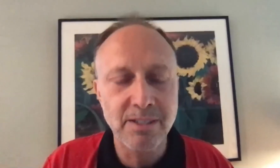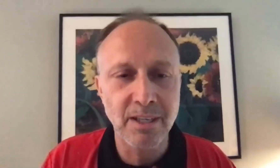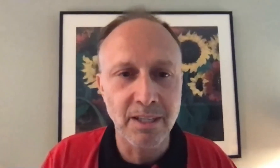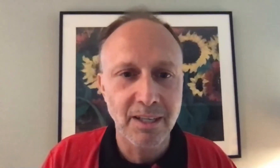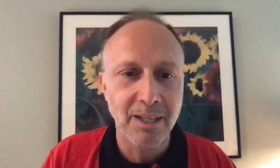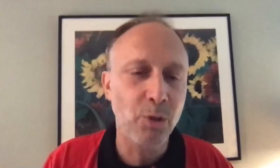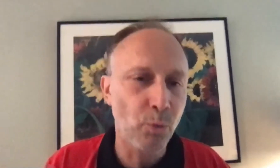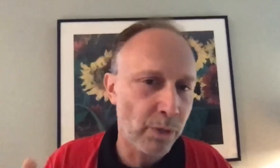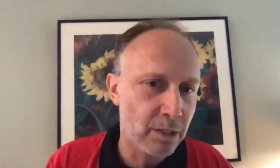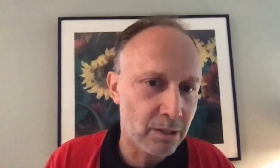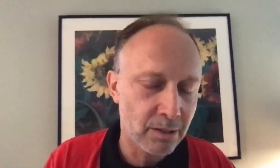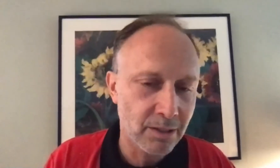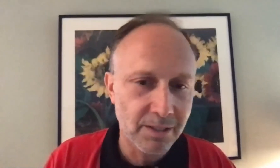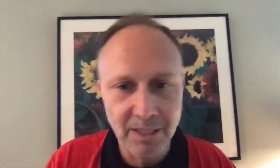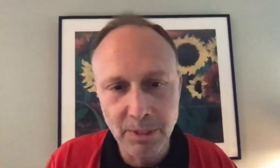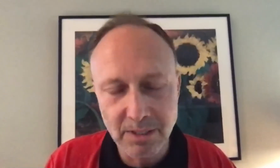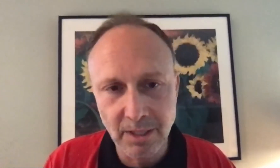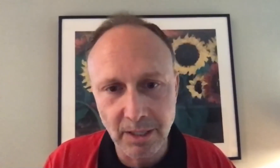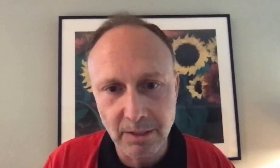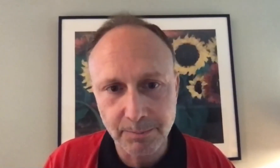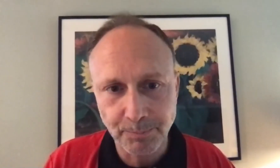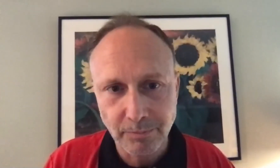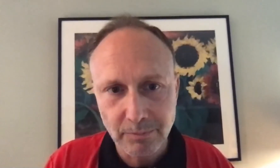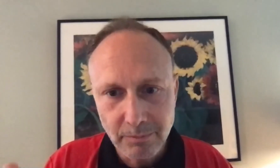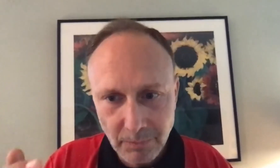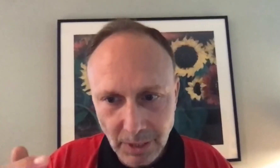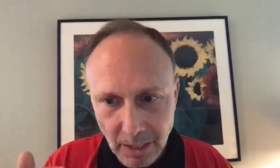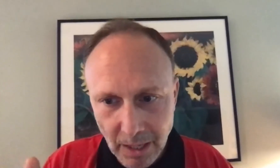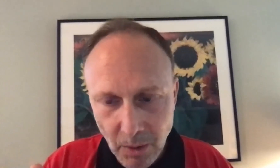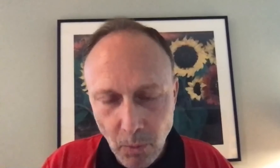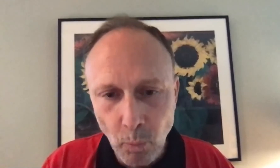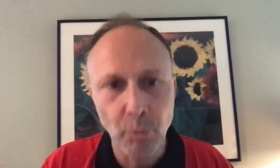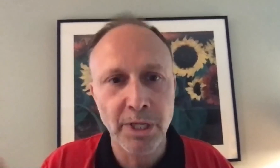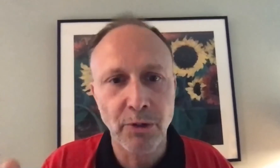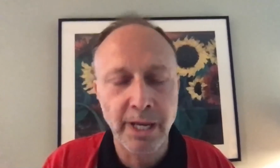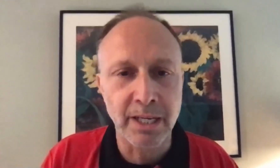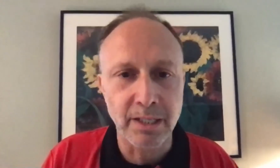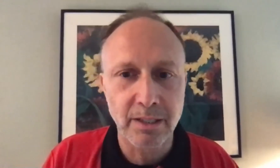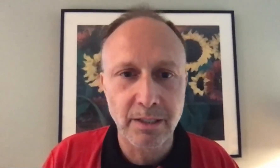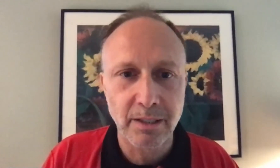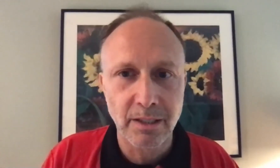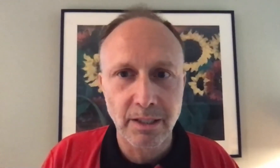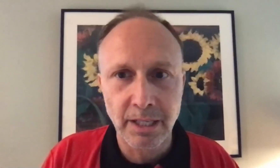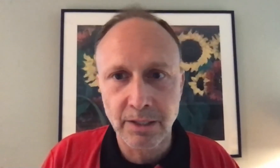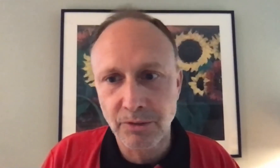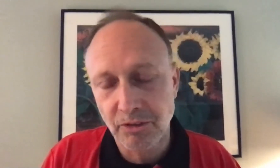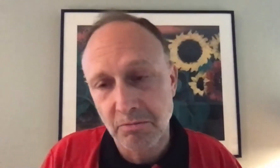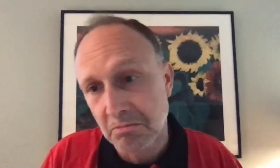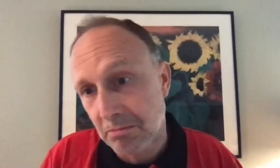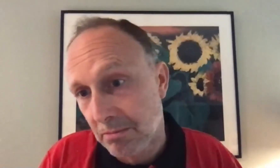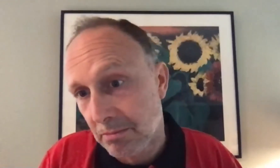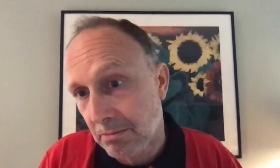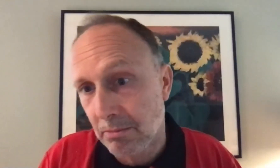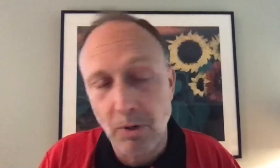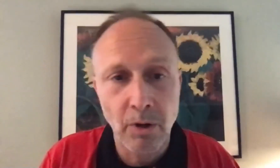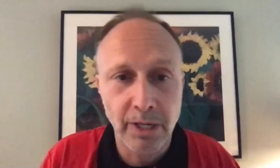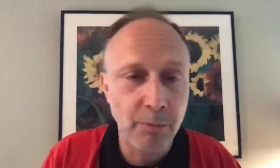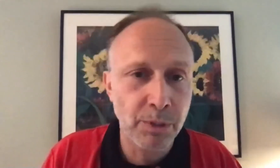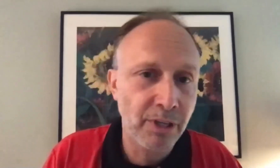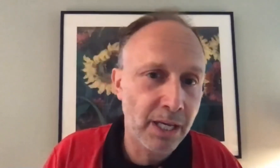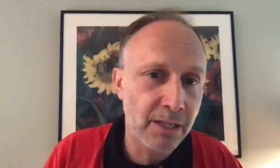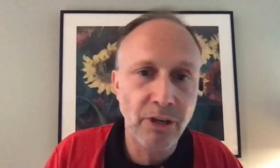but also a journey of writing. And that's where digital essay competition is so close to my heart. And I think